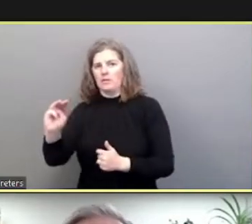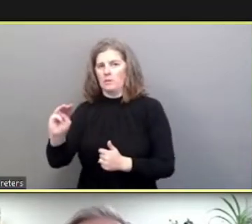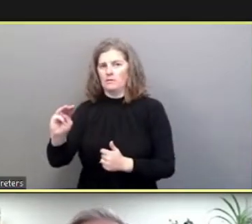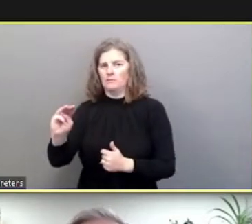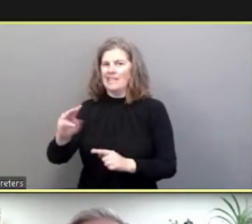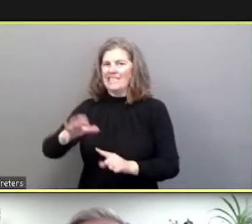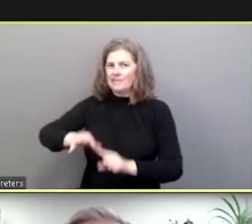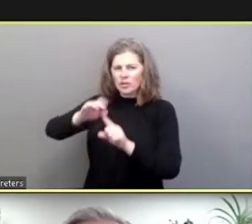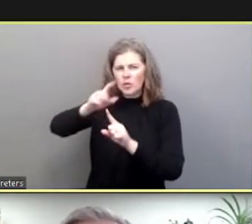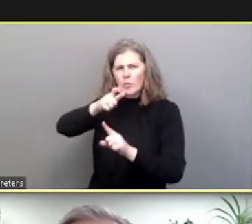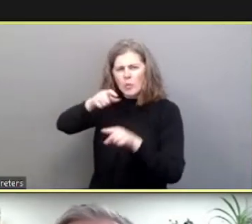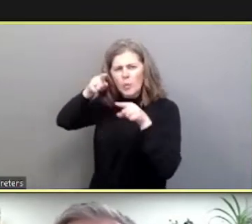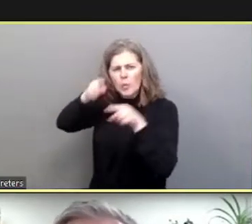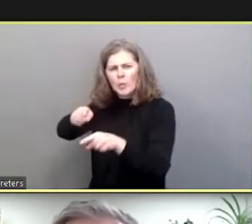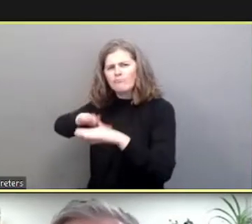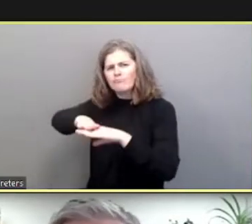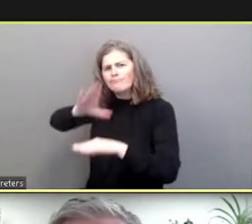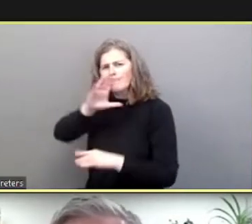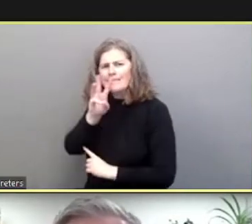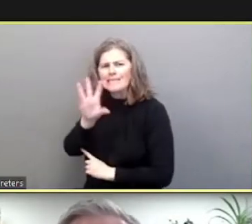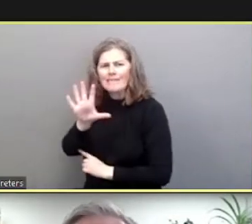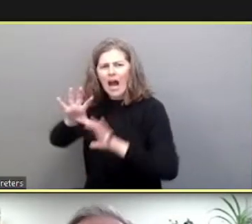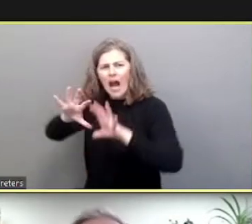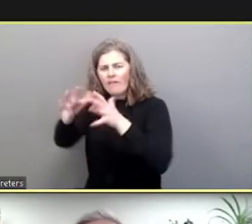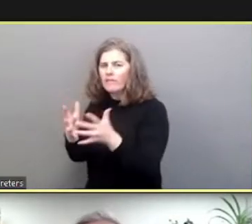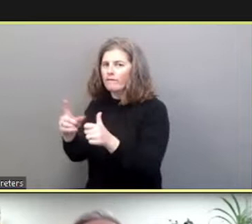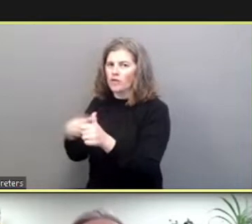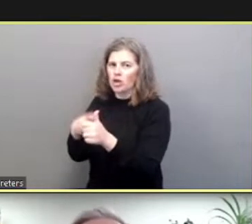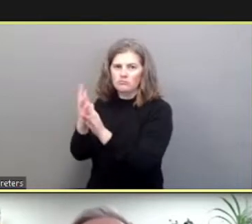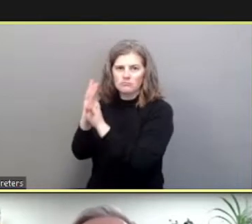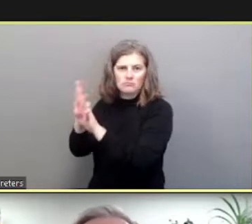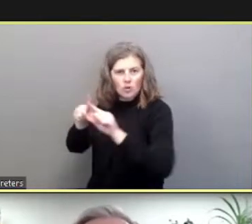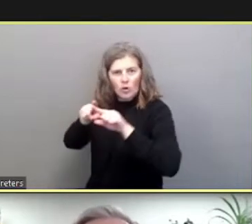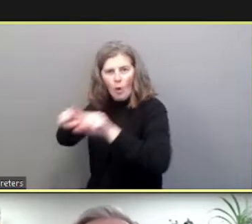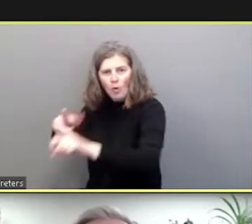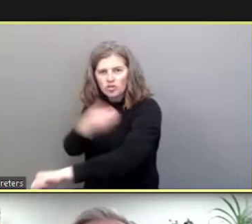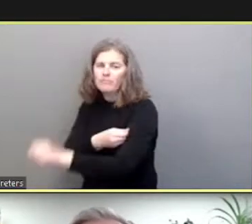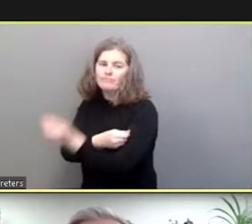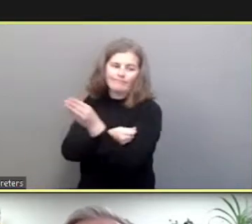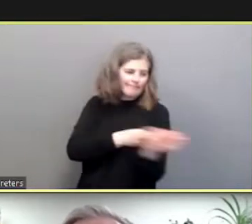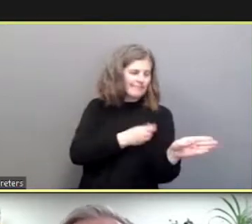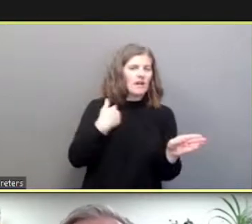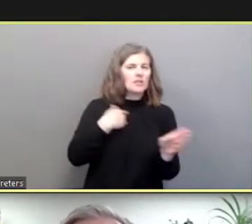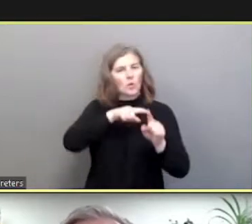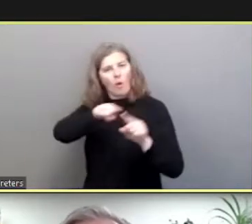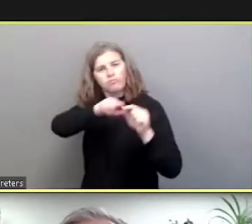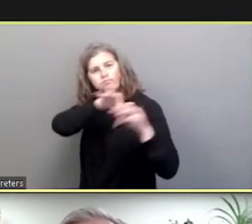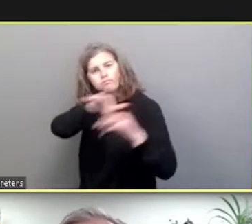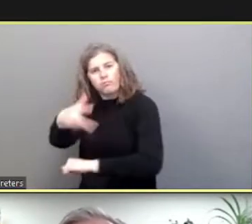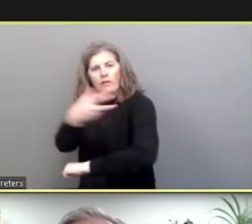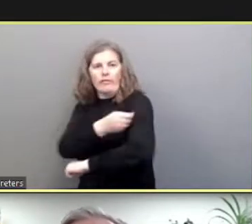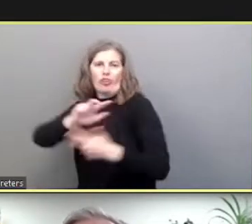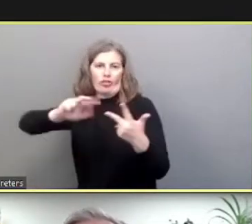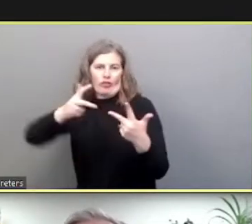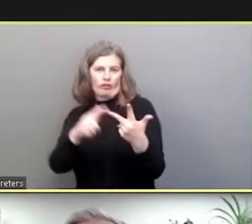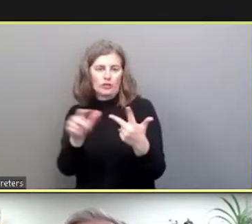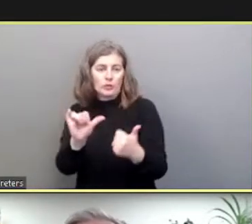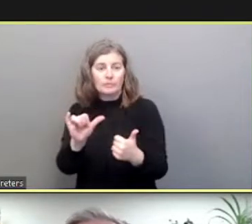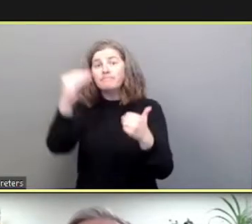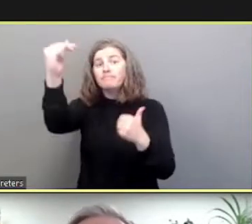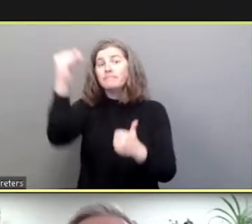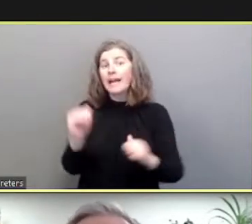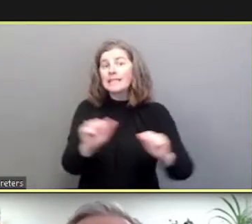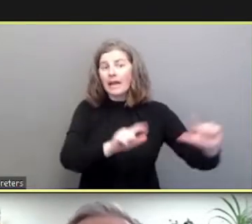said, those 65 and older to get first in line, and then all of the rest of us after that. Next slide.